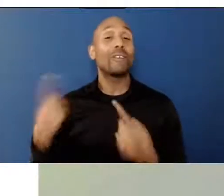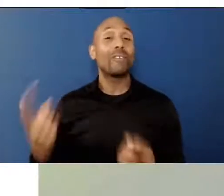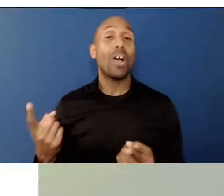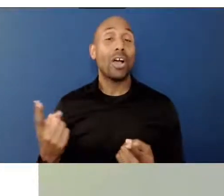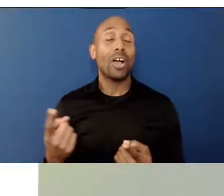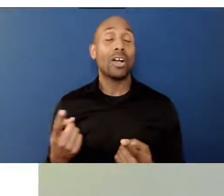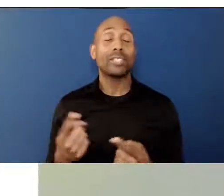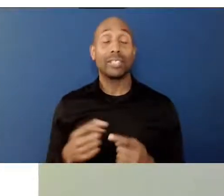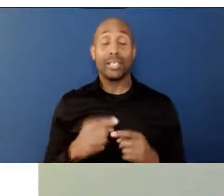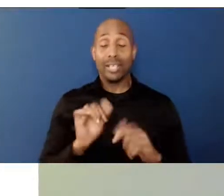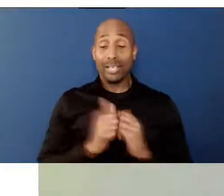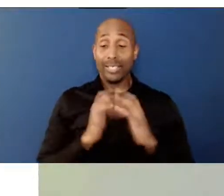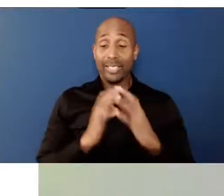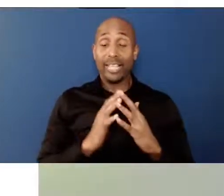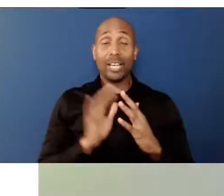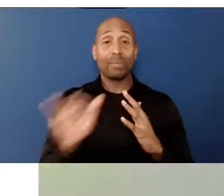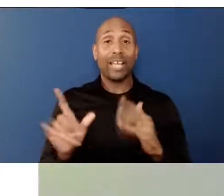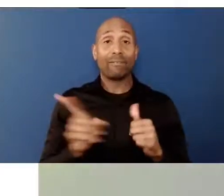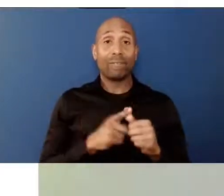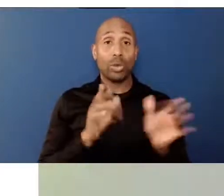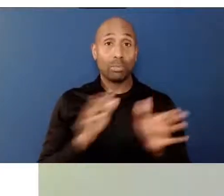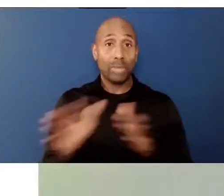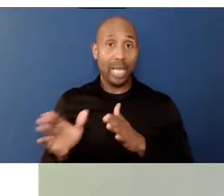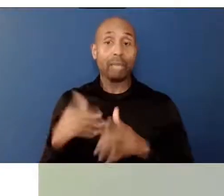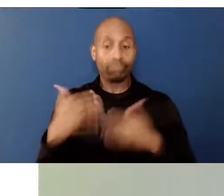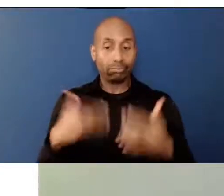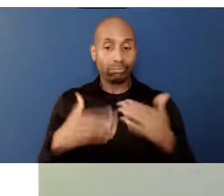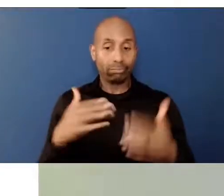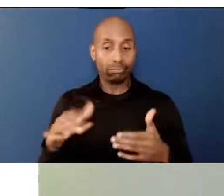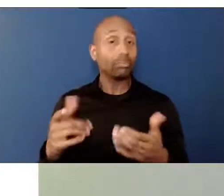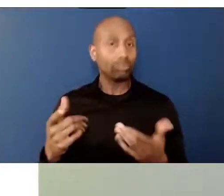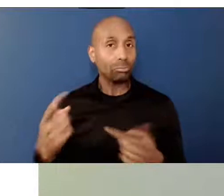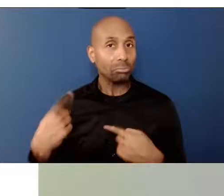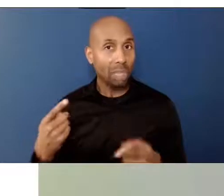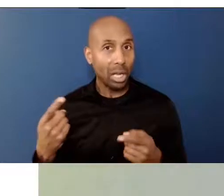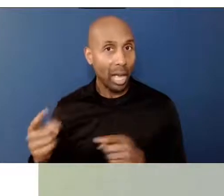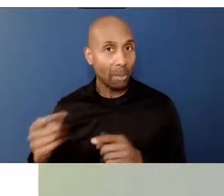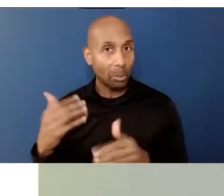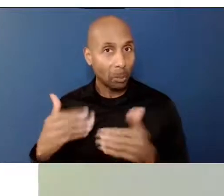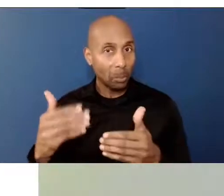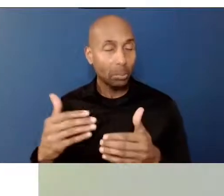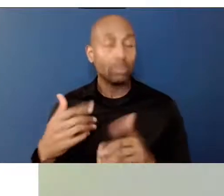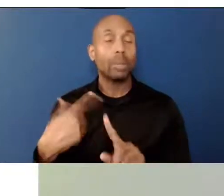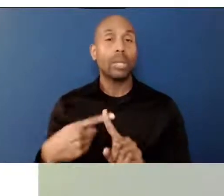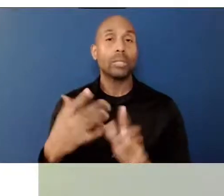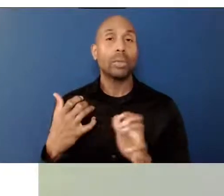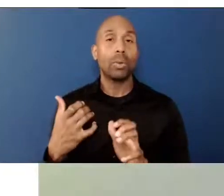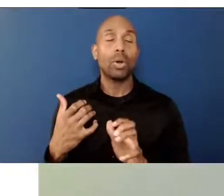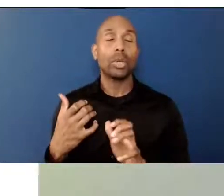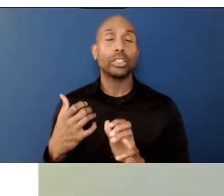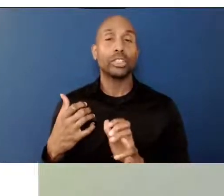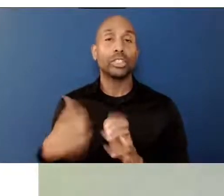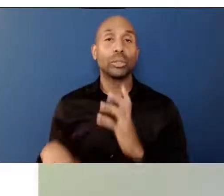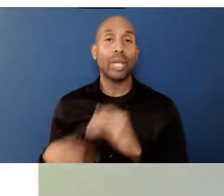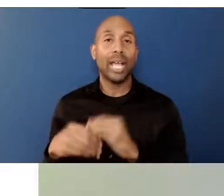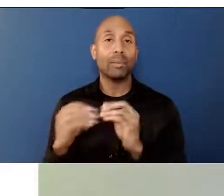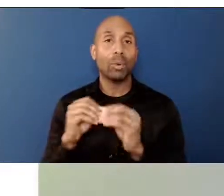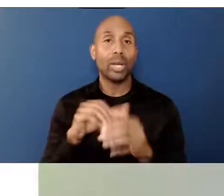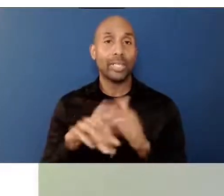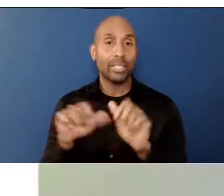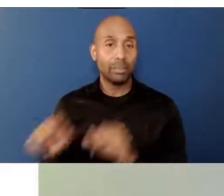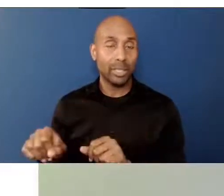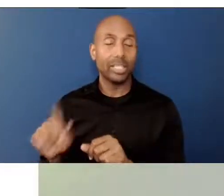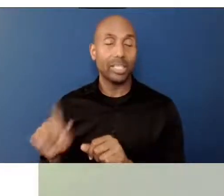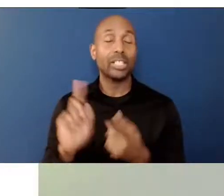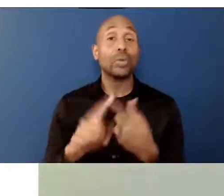plan has been happening, and we've also been looking to build accessibility into the existing programs and services